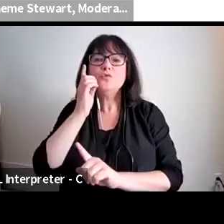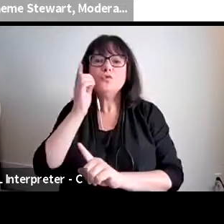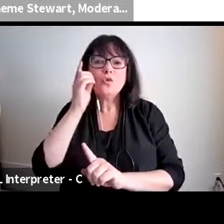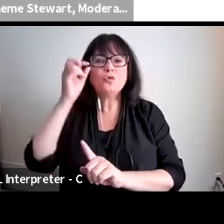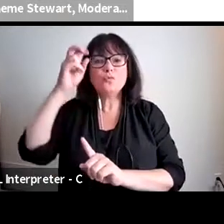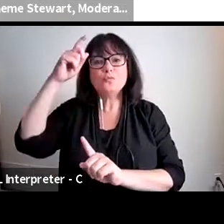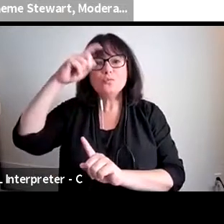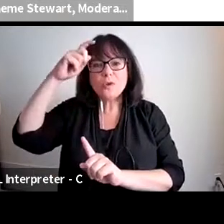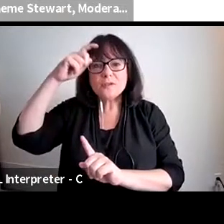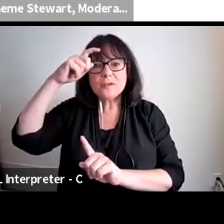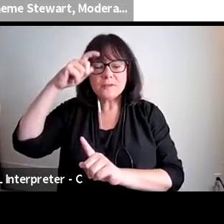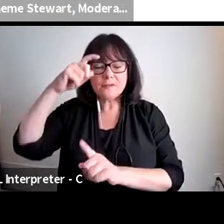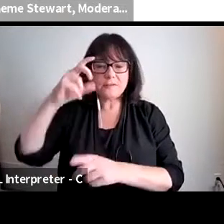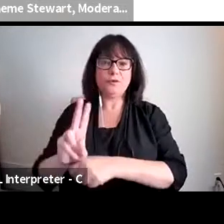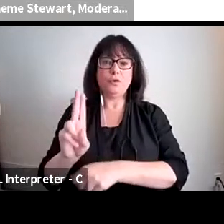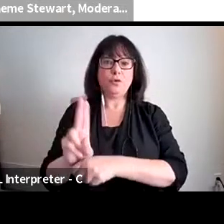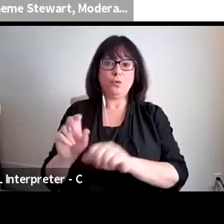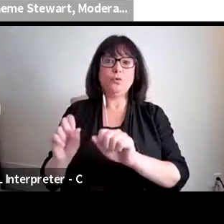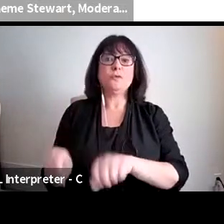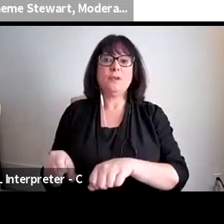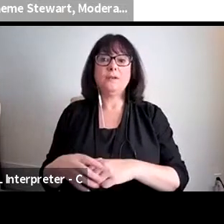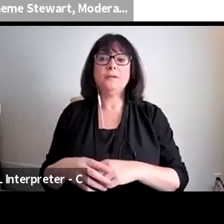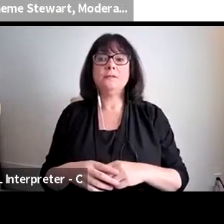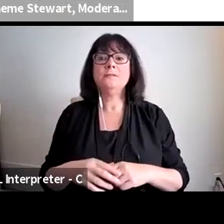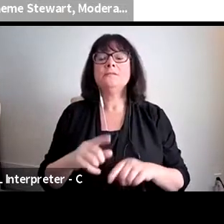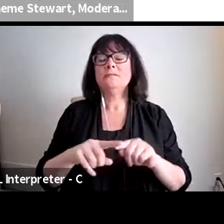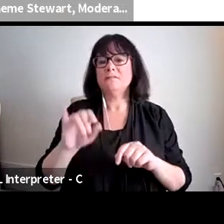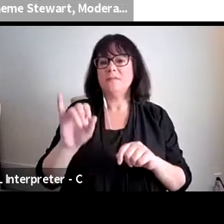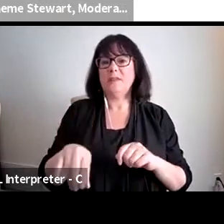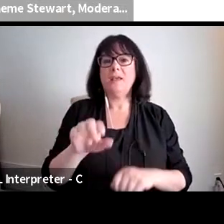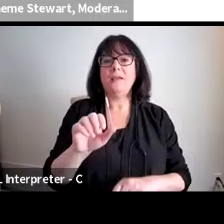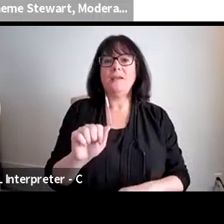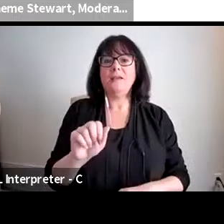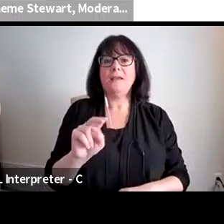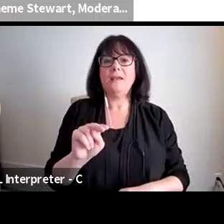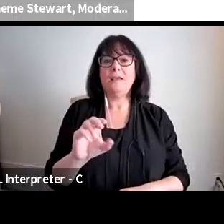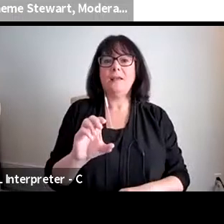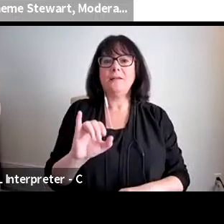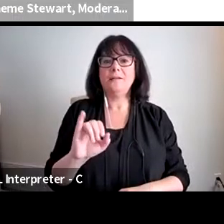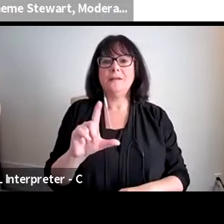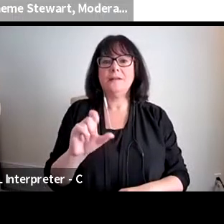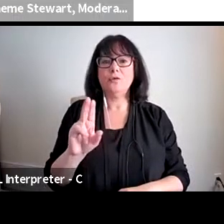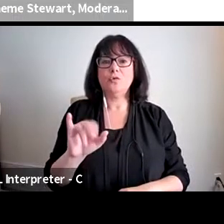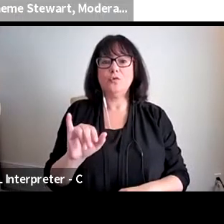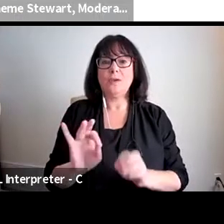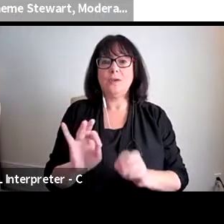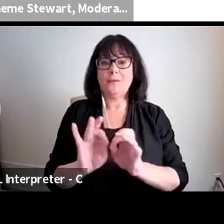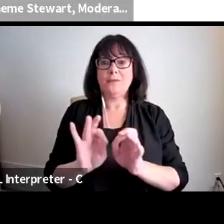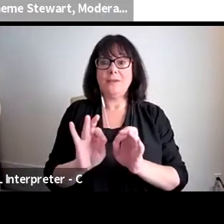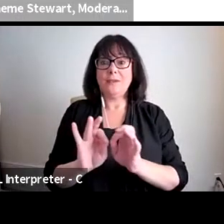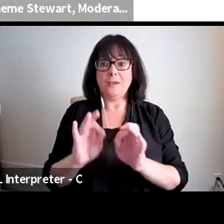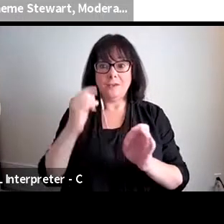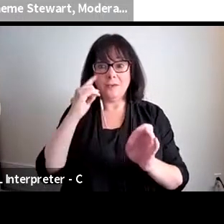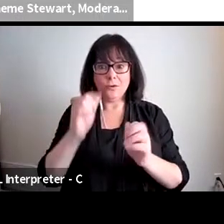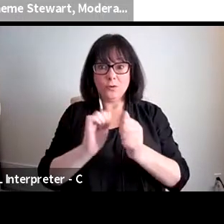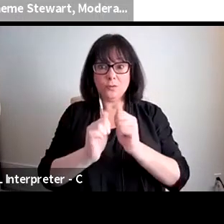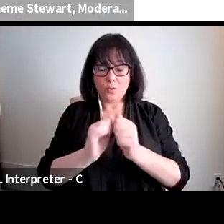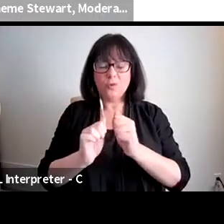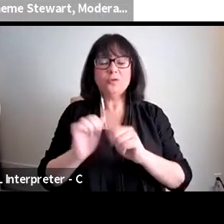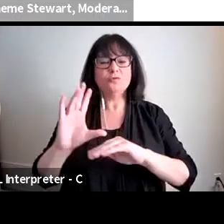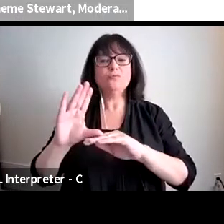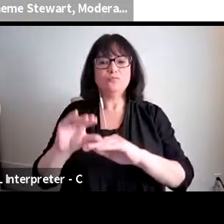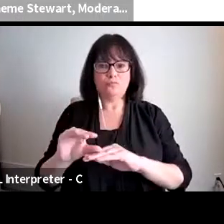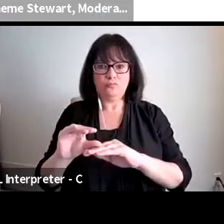purposes. So yes, we are reducing the ancillary fee in that area, but we are also taking the opportunity, because students